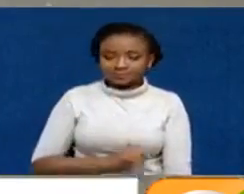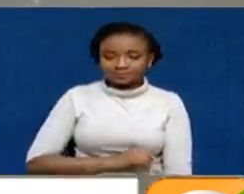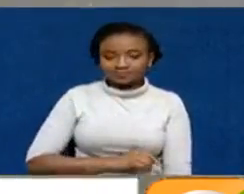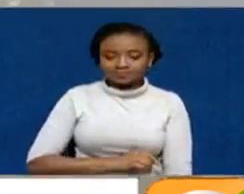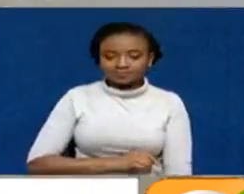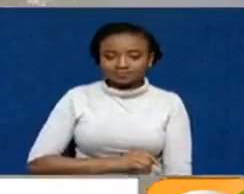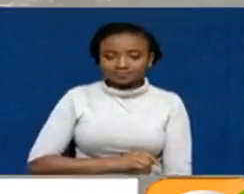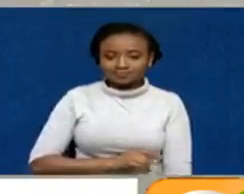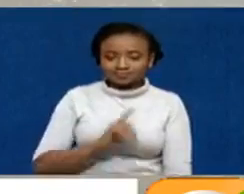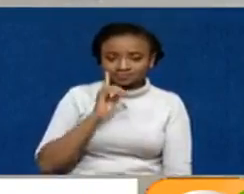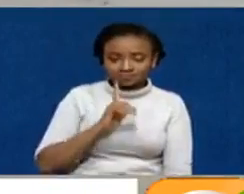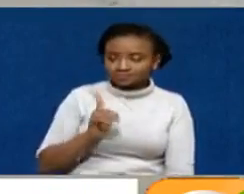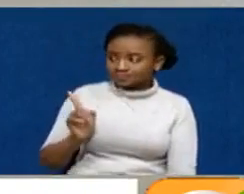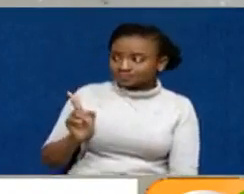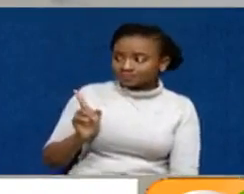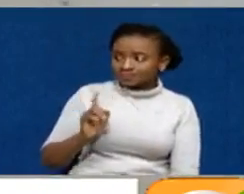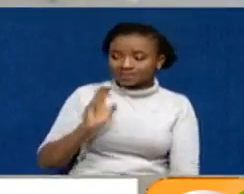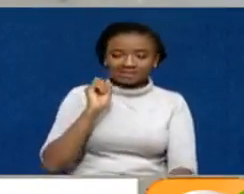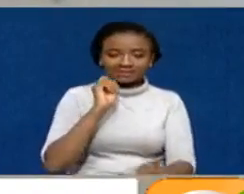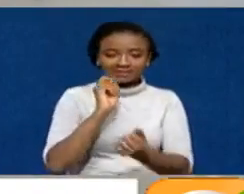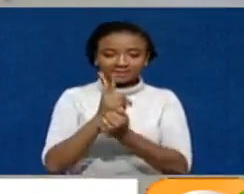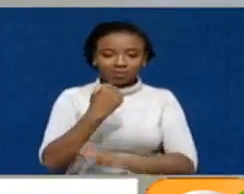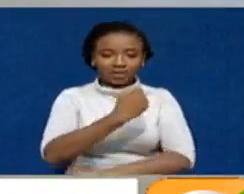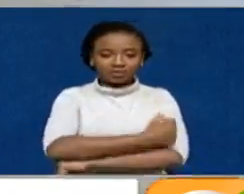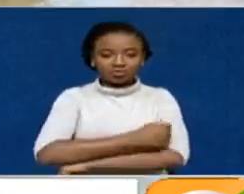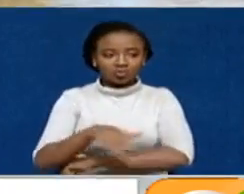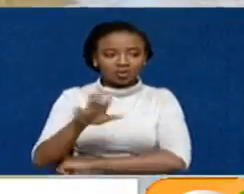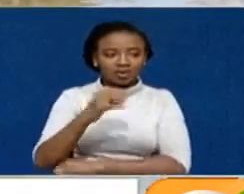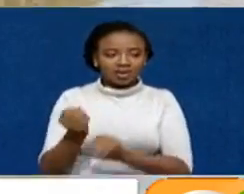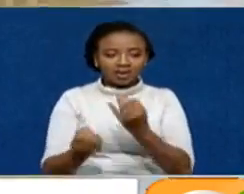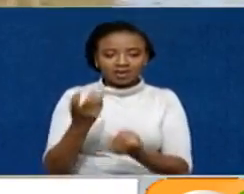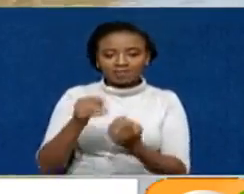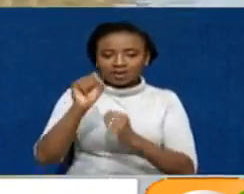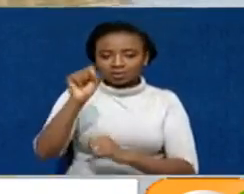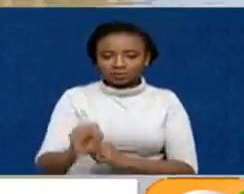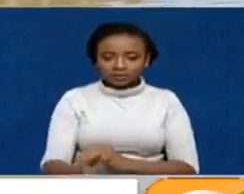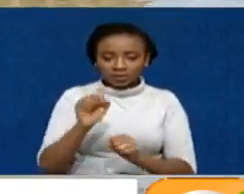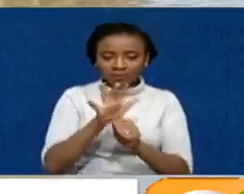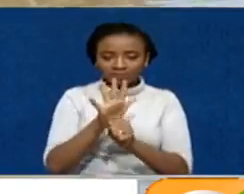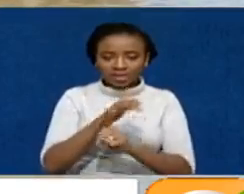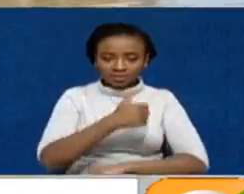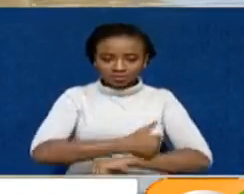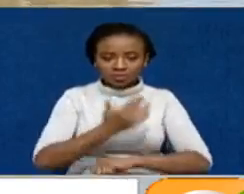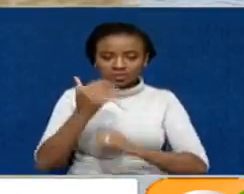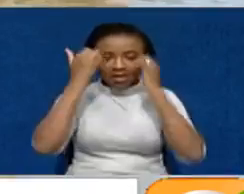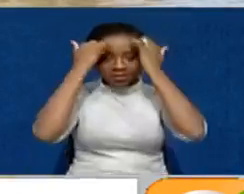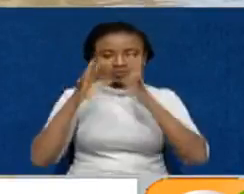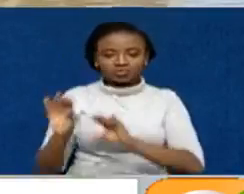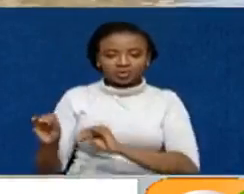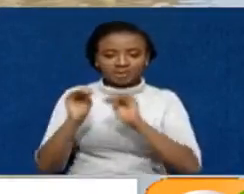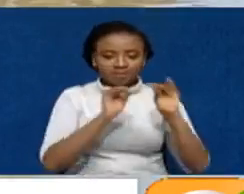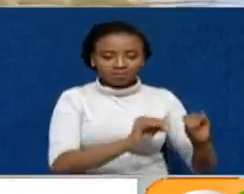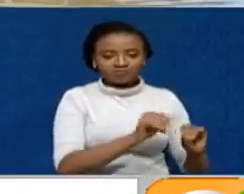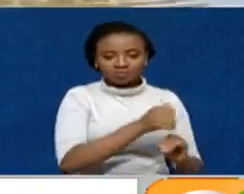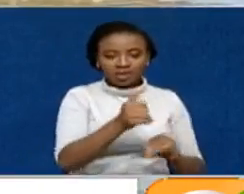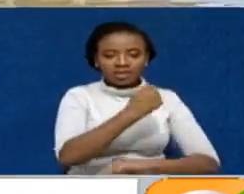This is Salabani Secondary School in Baringo South, among the many schools that have learners transferred to